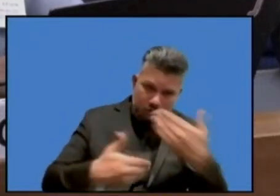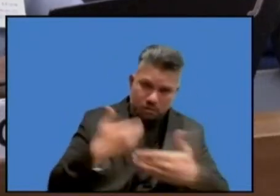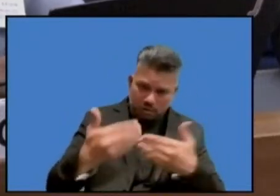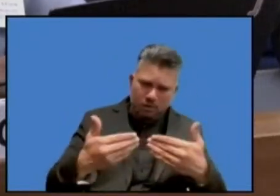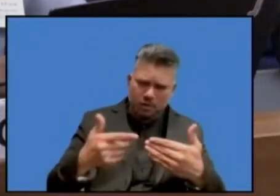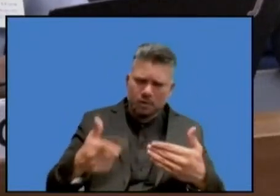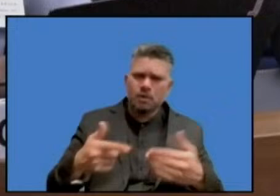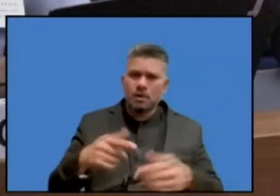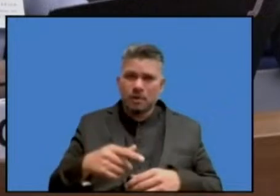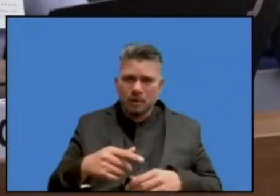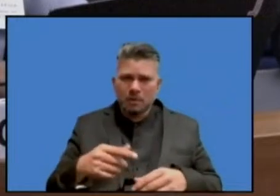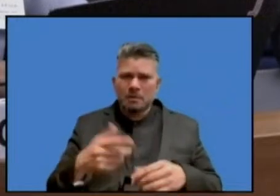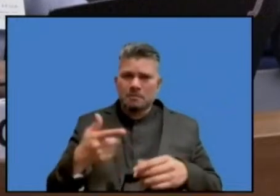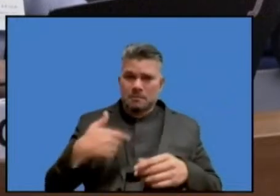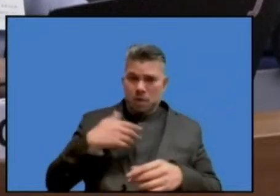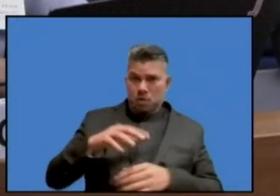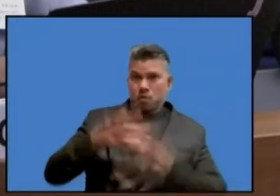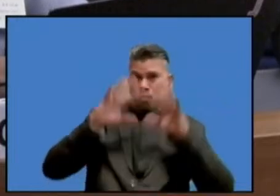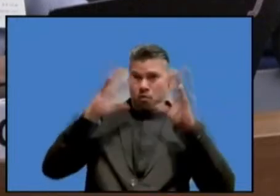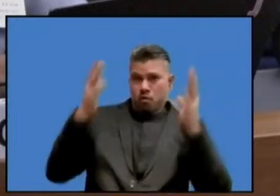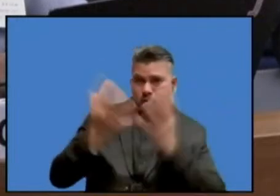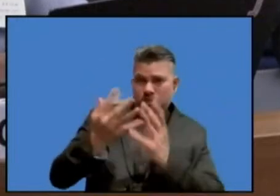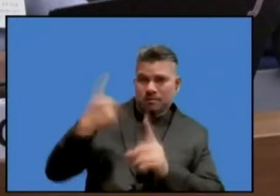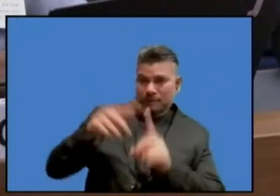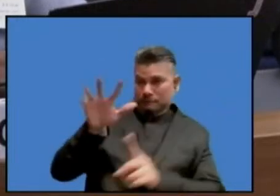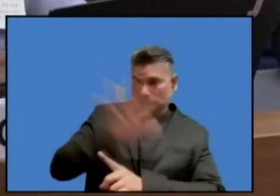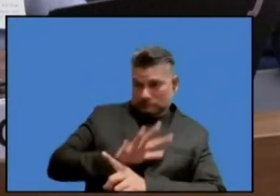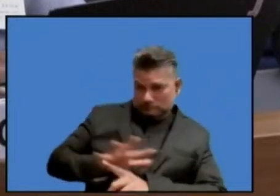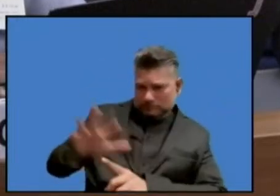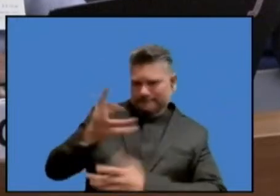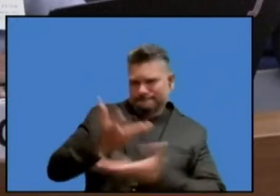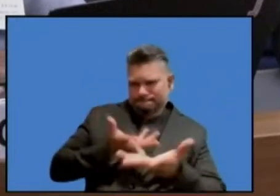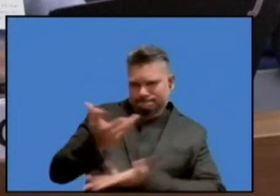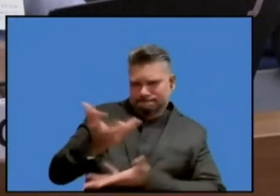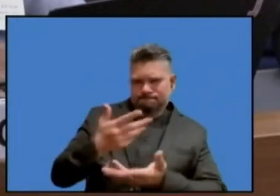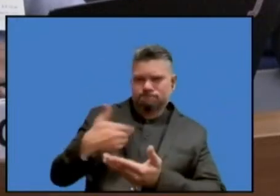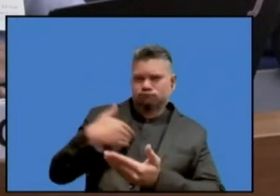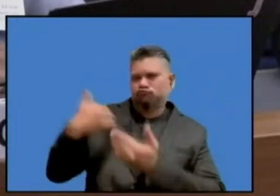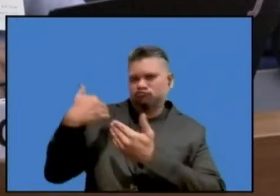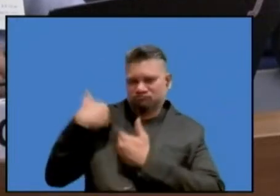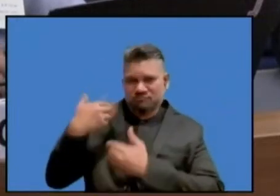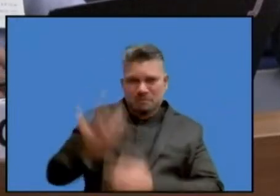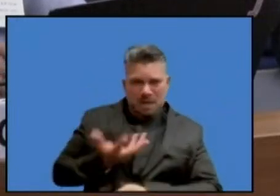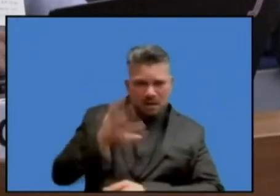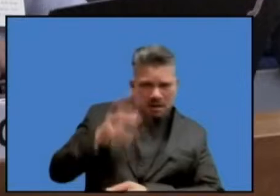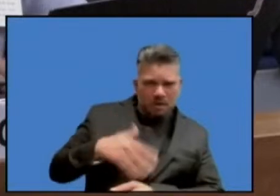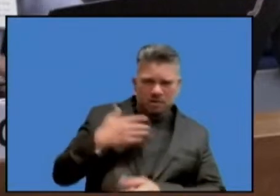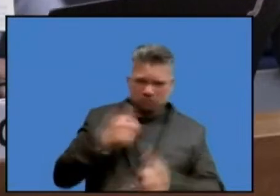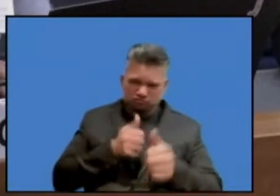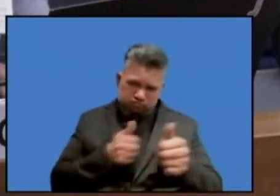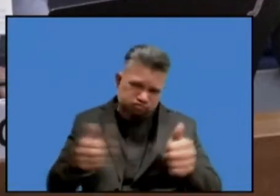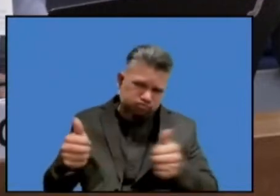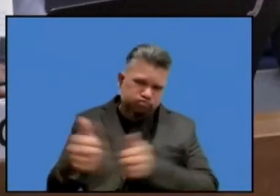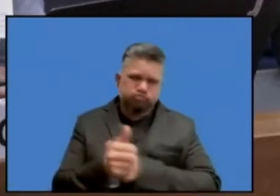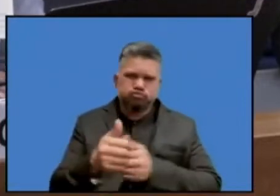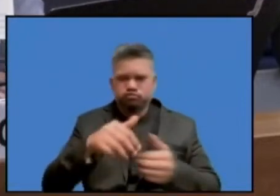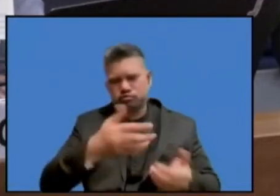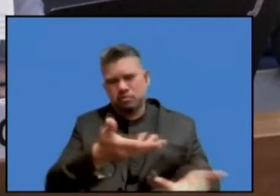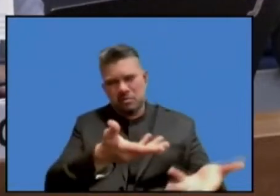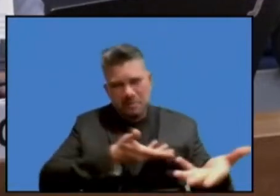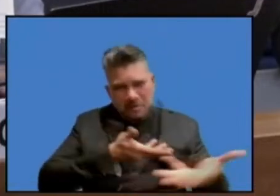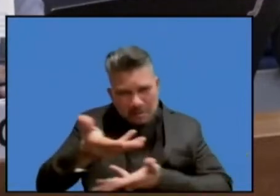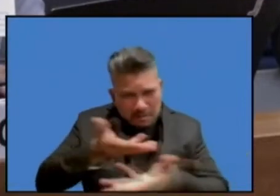dialogues, we advocate for stronger partnership in protecting migrants' rights, facilitating